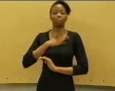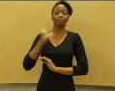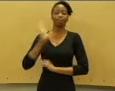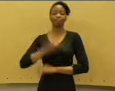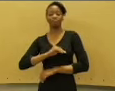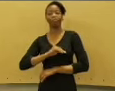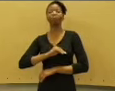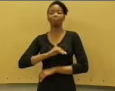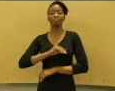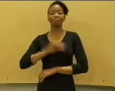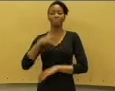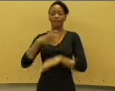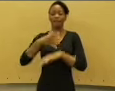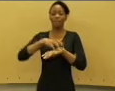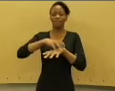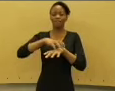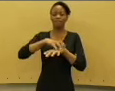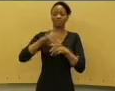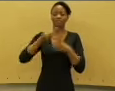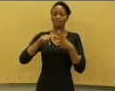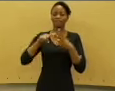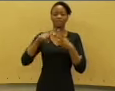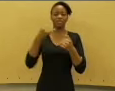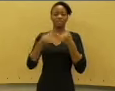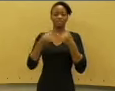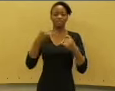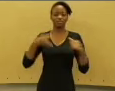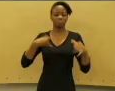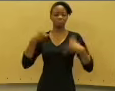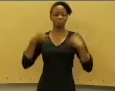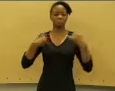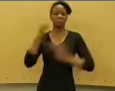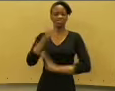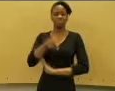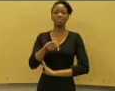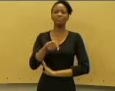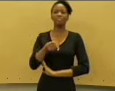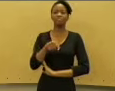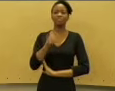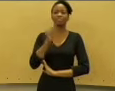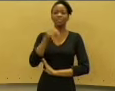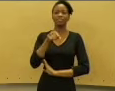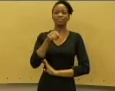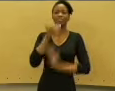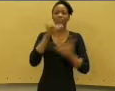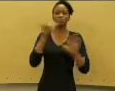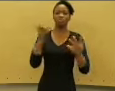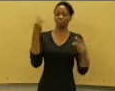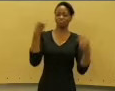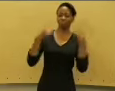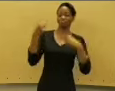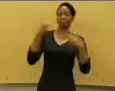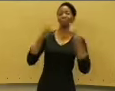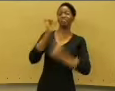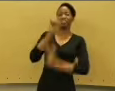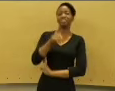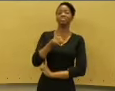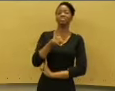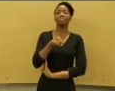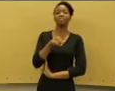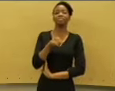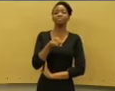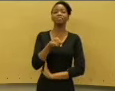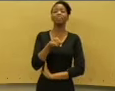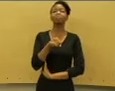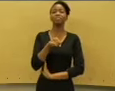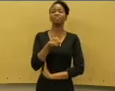I talk about vibrators and sexual pleasure, and I get shamed a lot. That's the one aspect that I don't talk about, that I get shamed